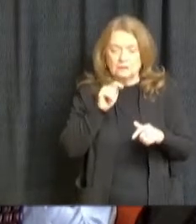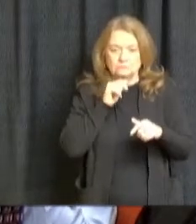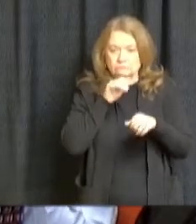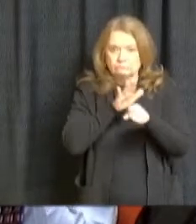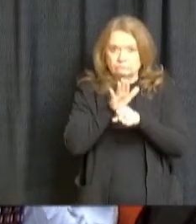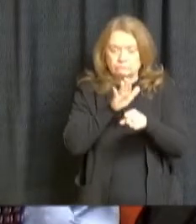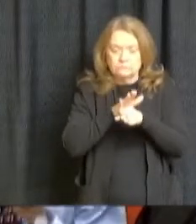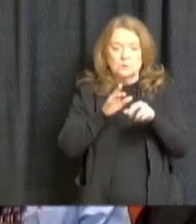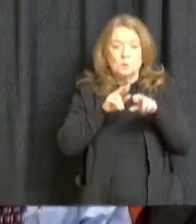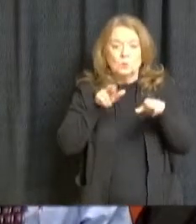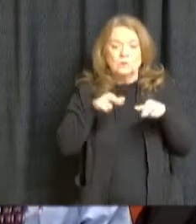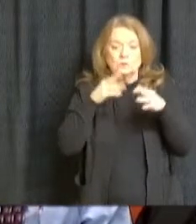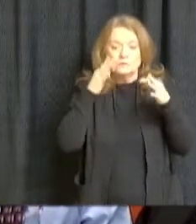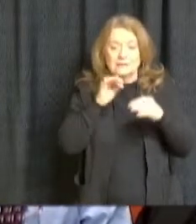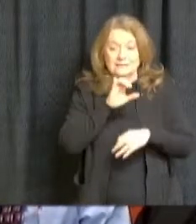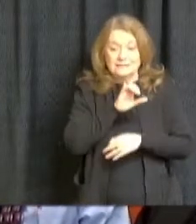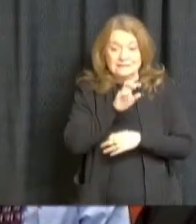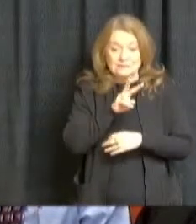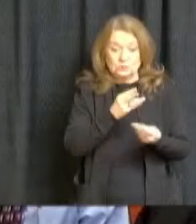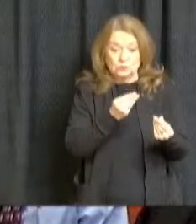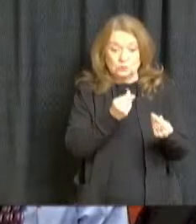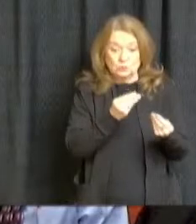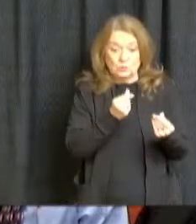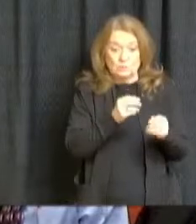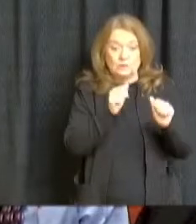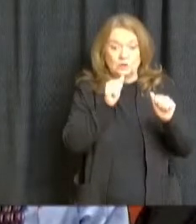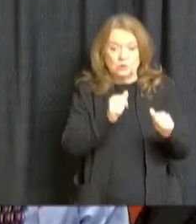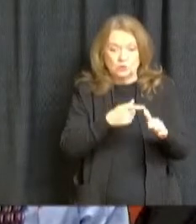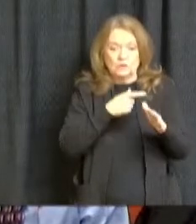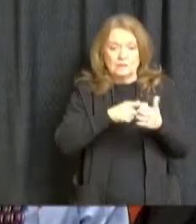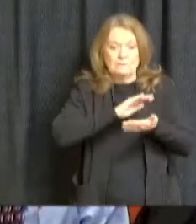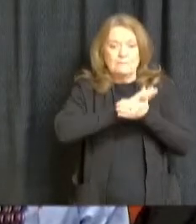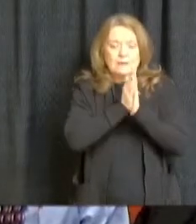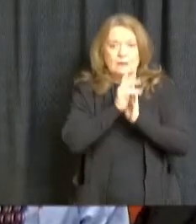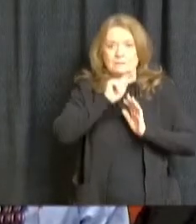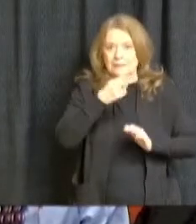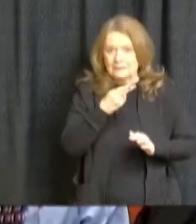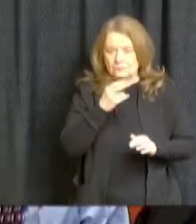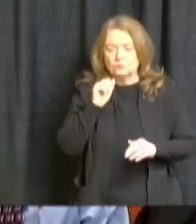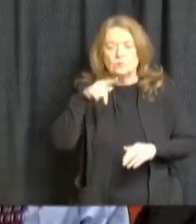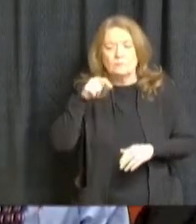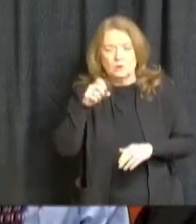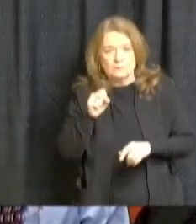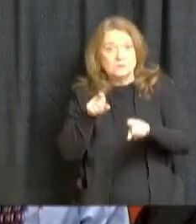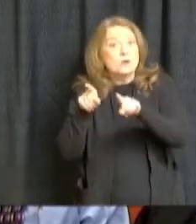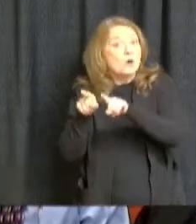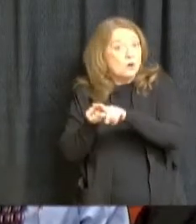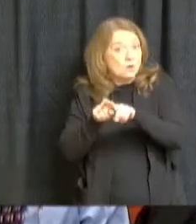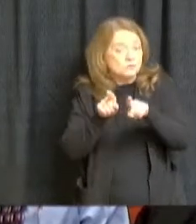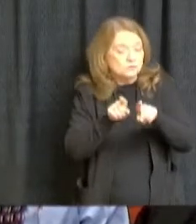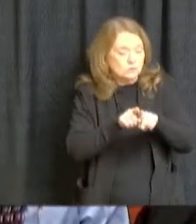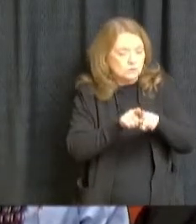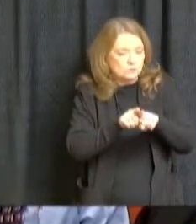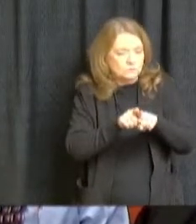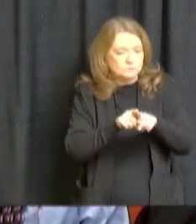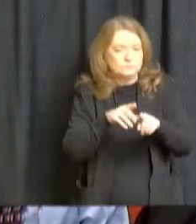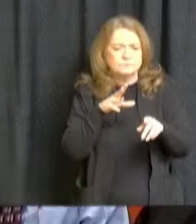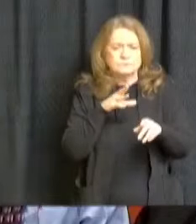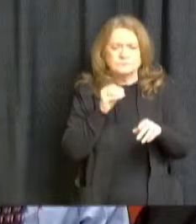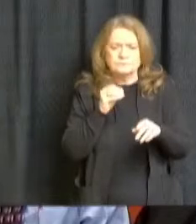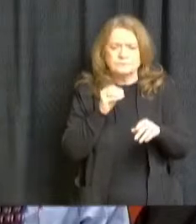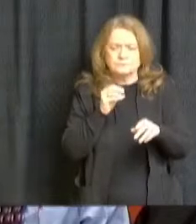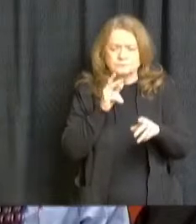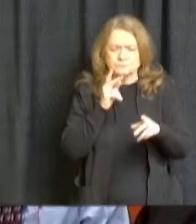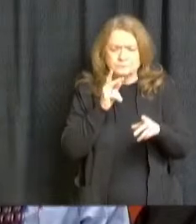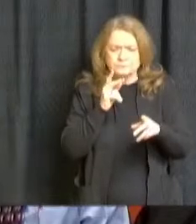the regional decided that C2 property could then be townhouses or apartments also. And it kept all this